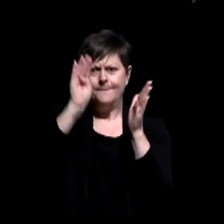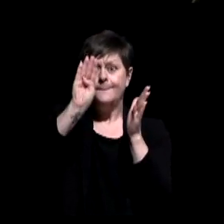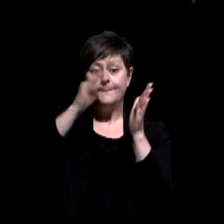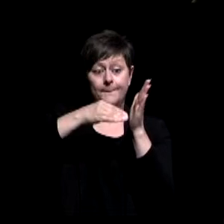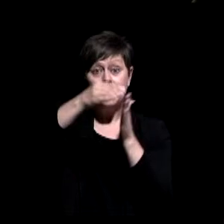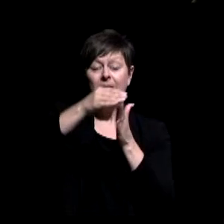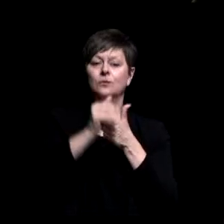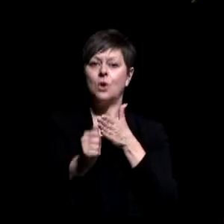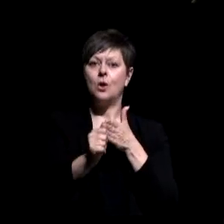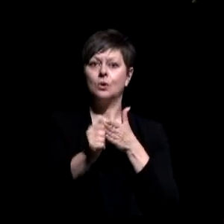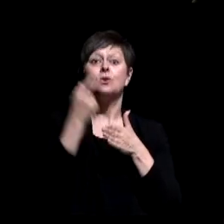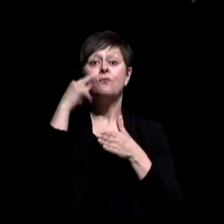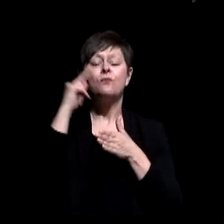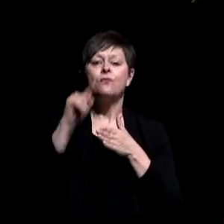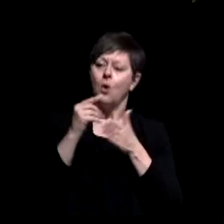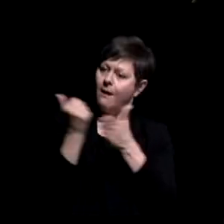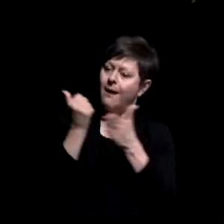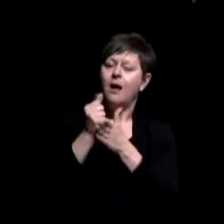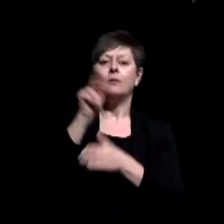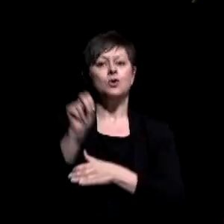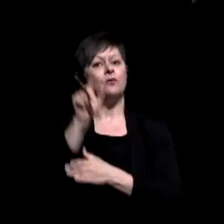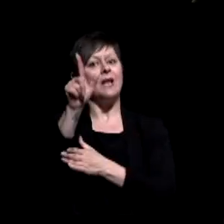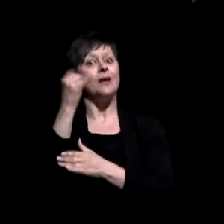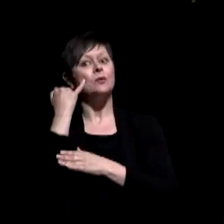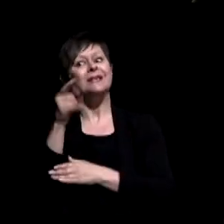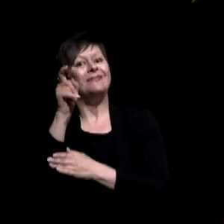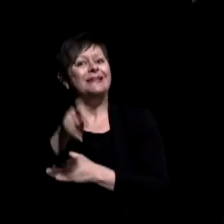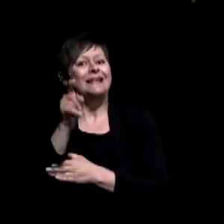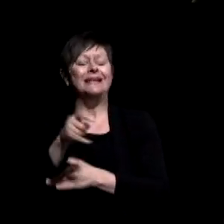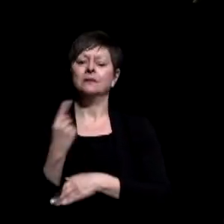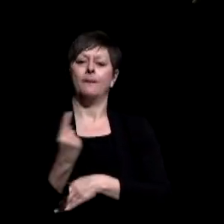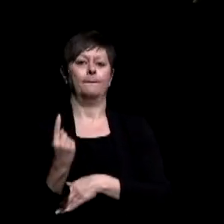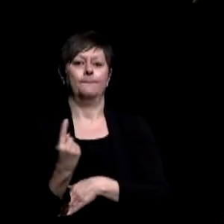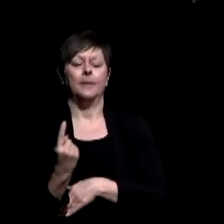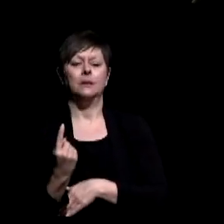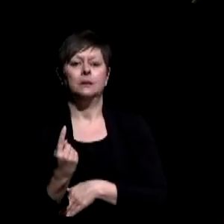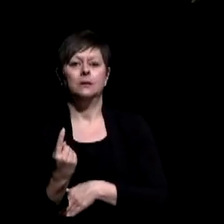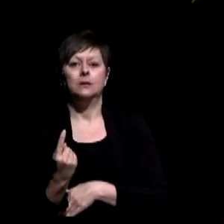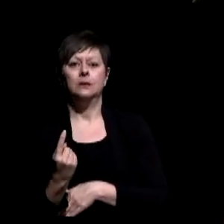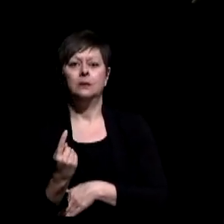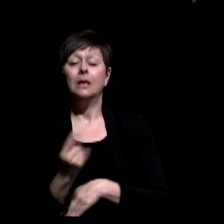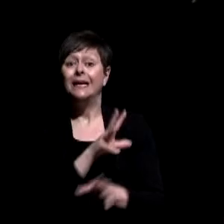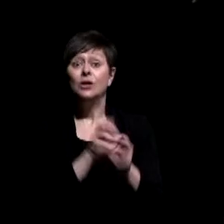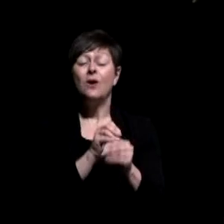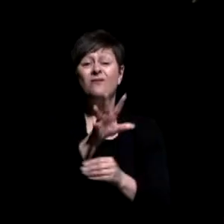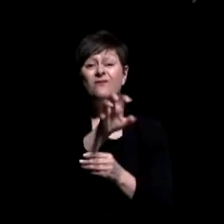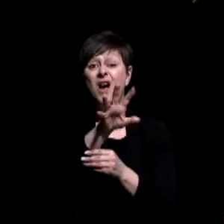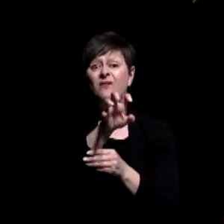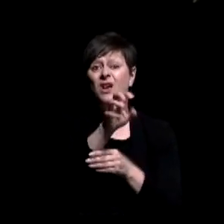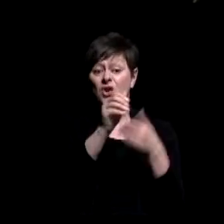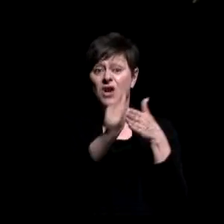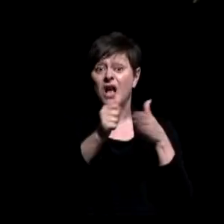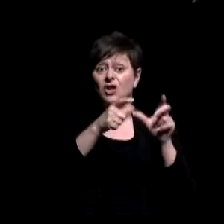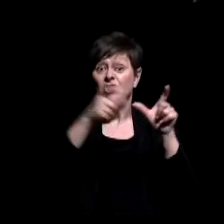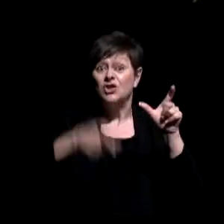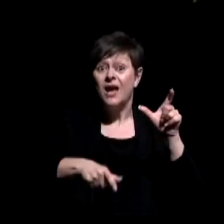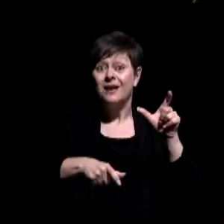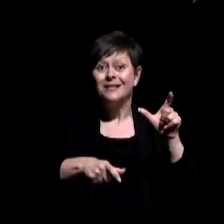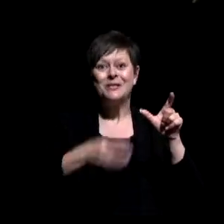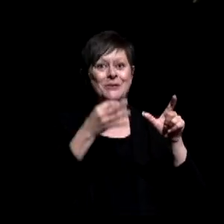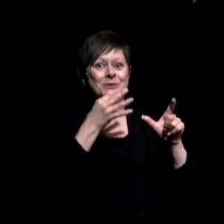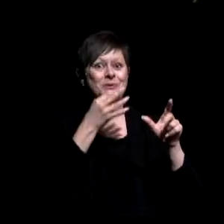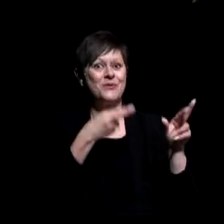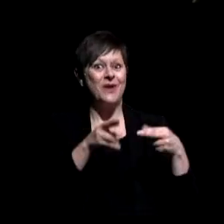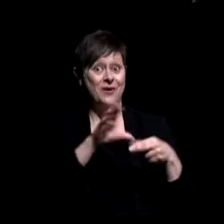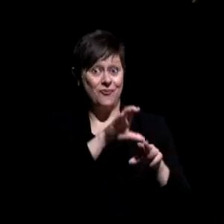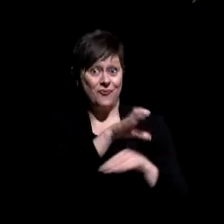Newfoundlanders and Labradorians in their time of need, including $500 checks just in time for Christmas.